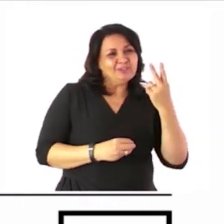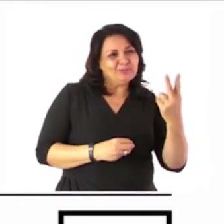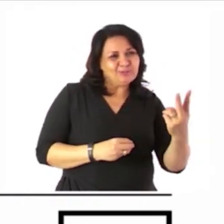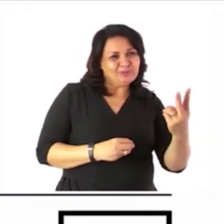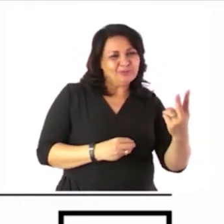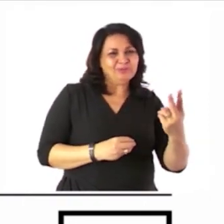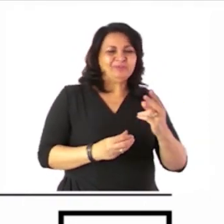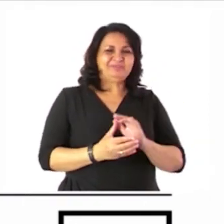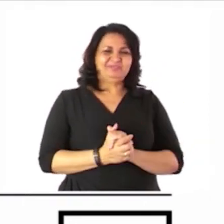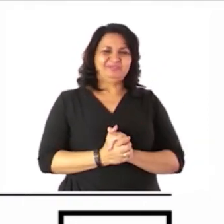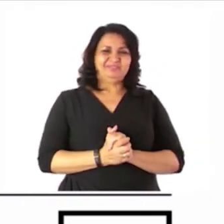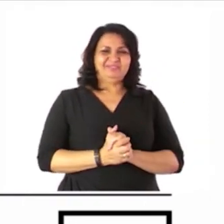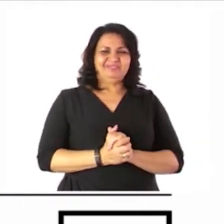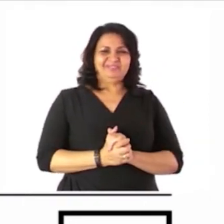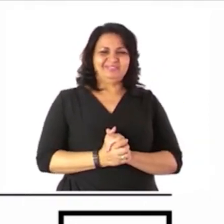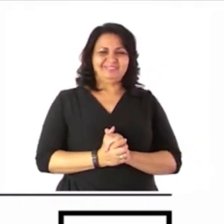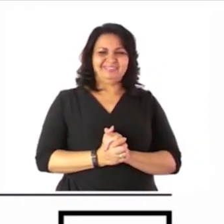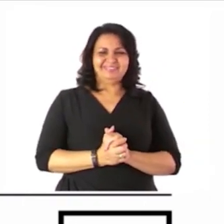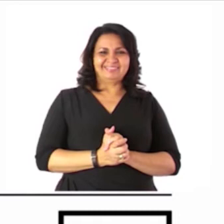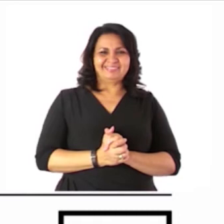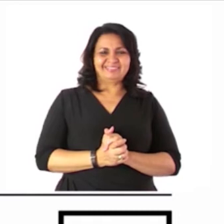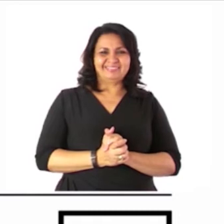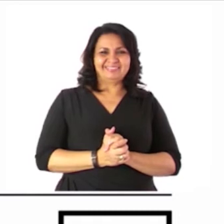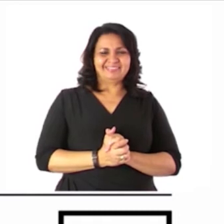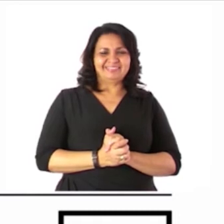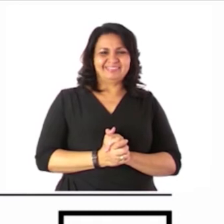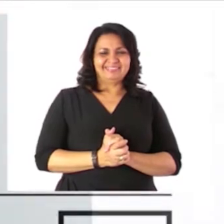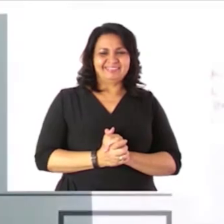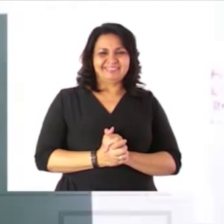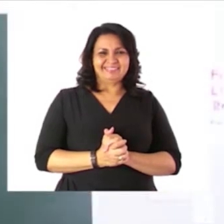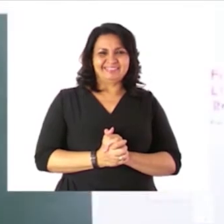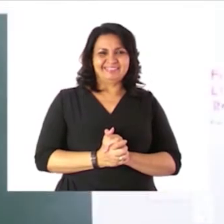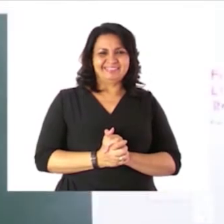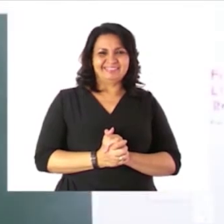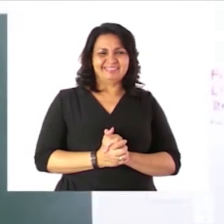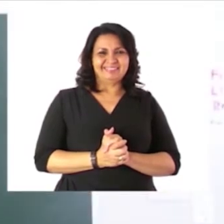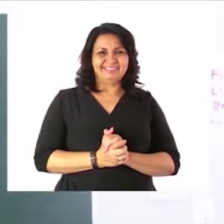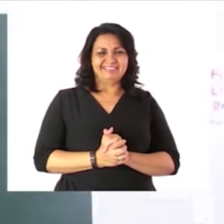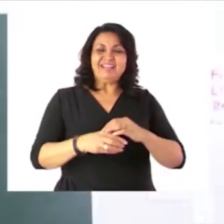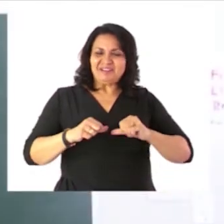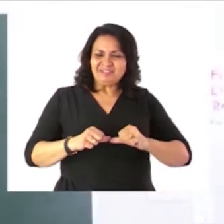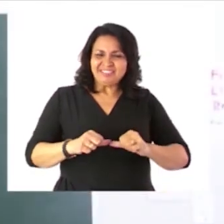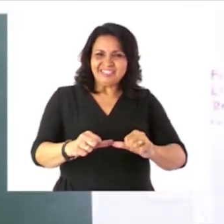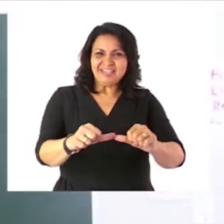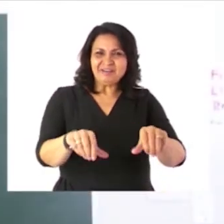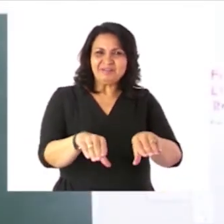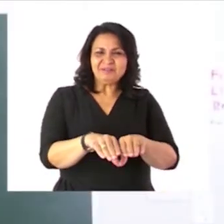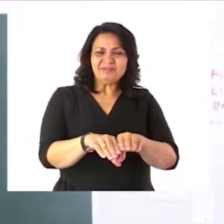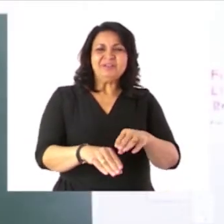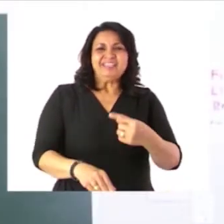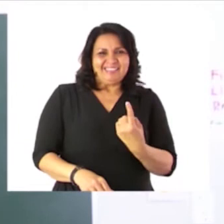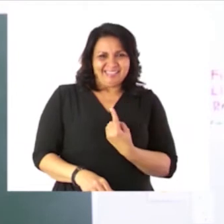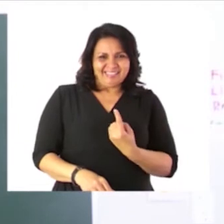Wonderful. You are working very hard. I hope you are enjoying this exercise. Please do